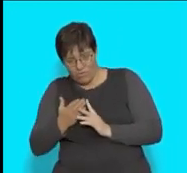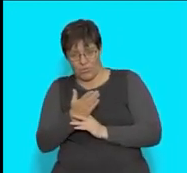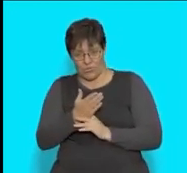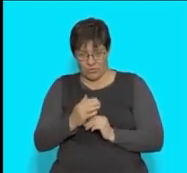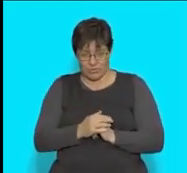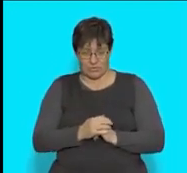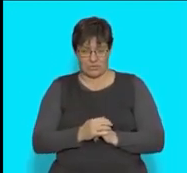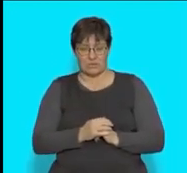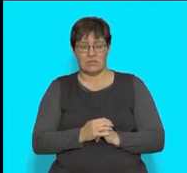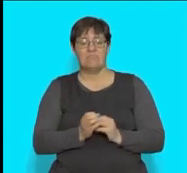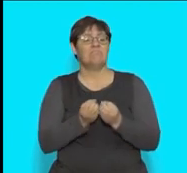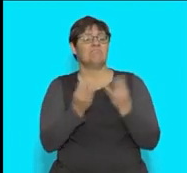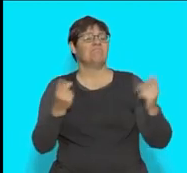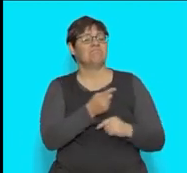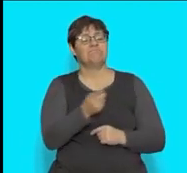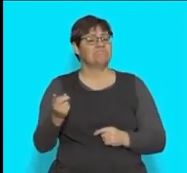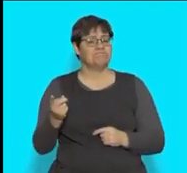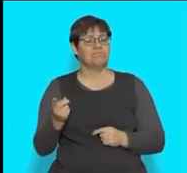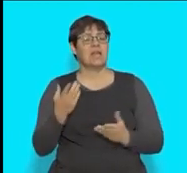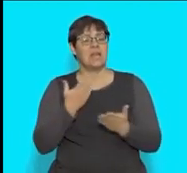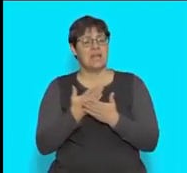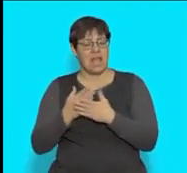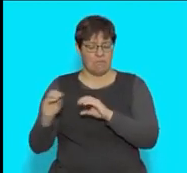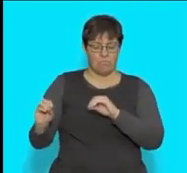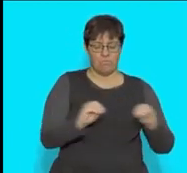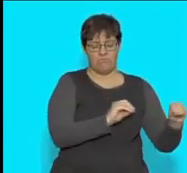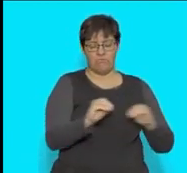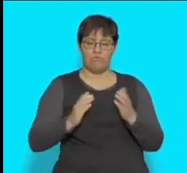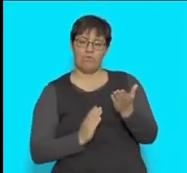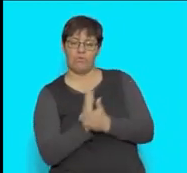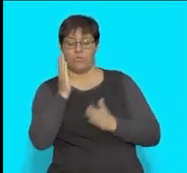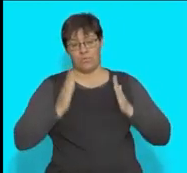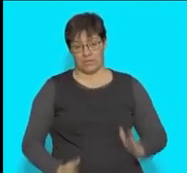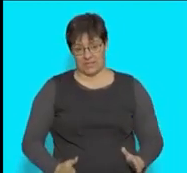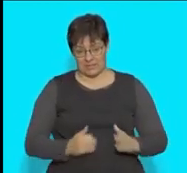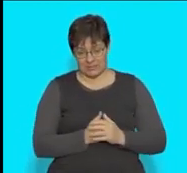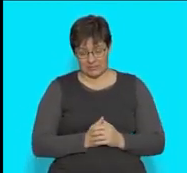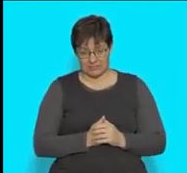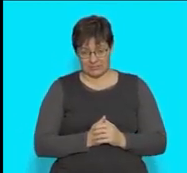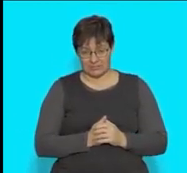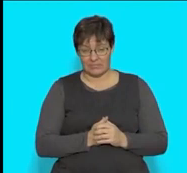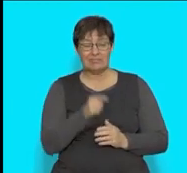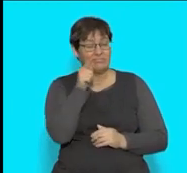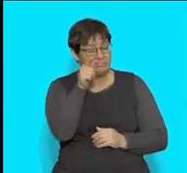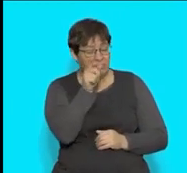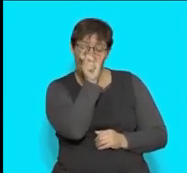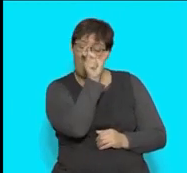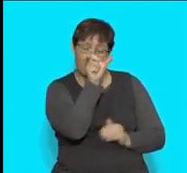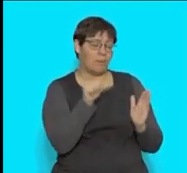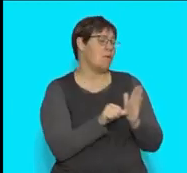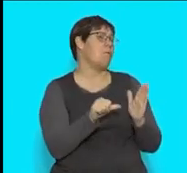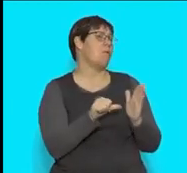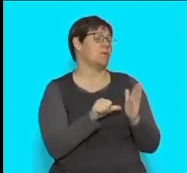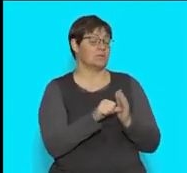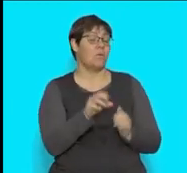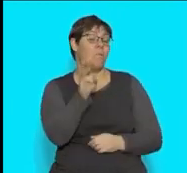right, organisms are able to move things around the body. Guys, it's very important. Our water balance